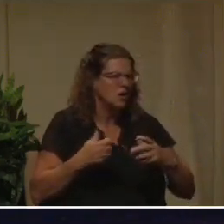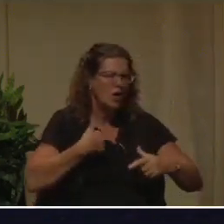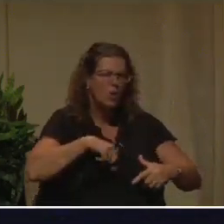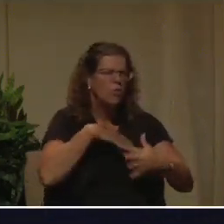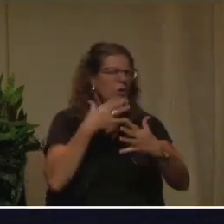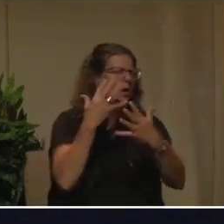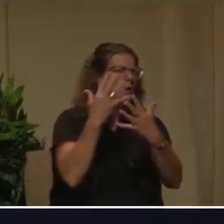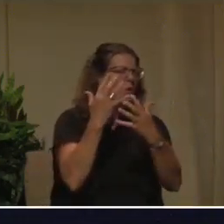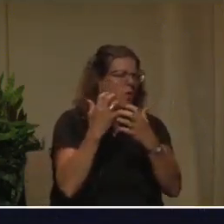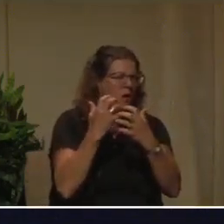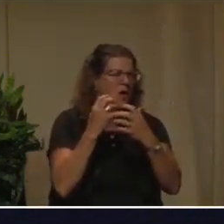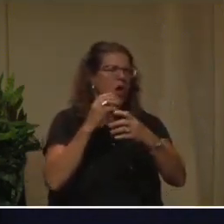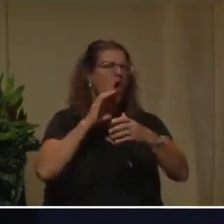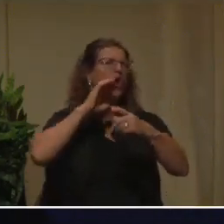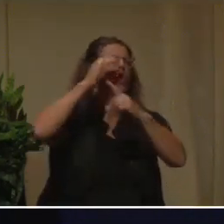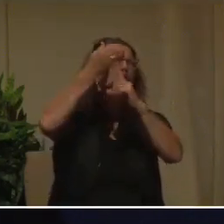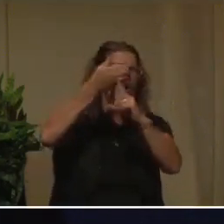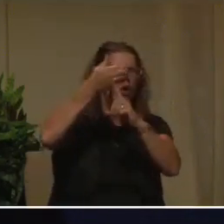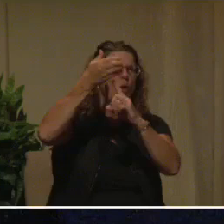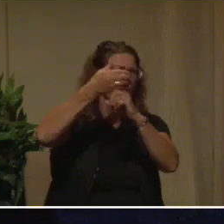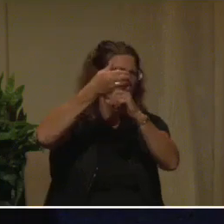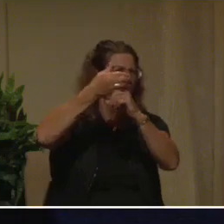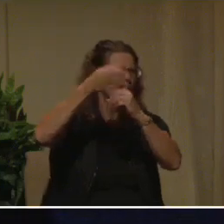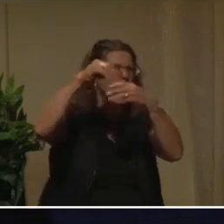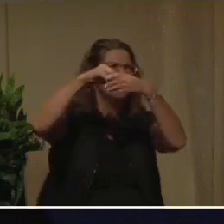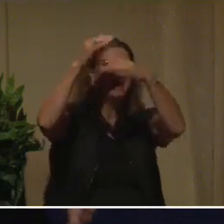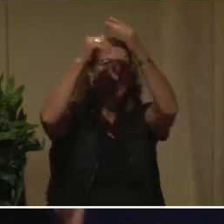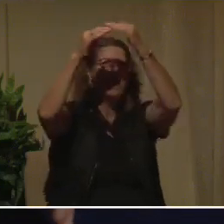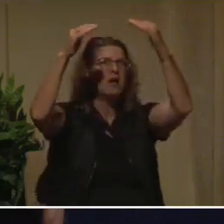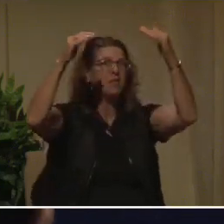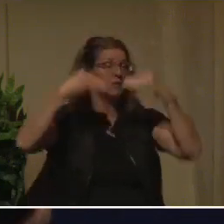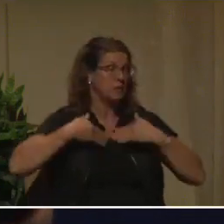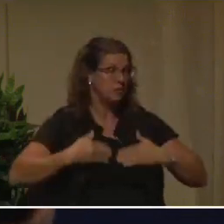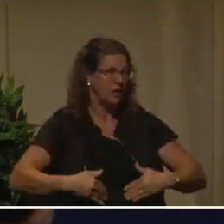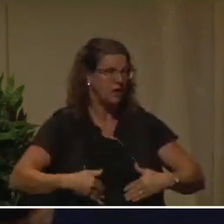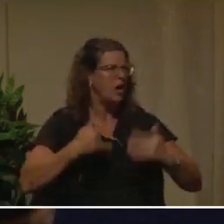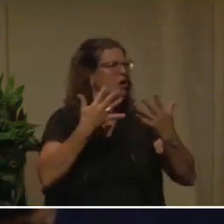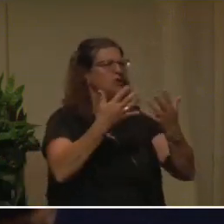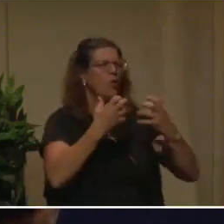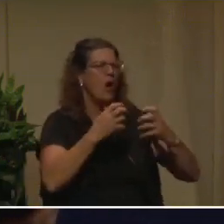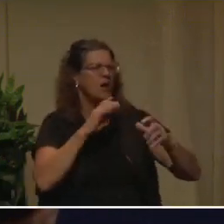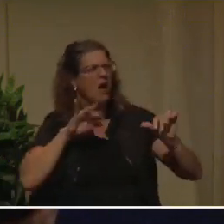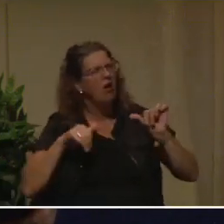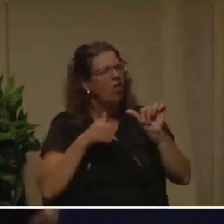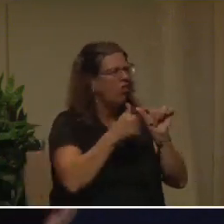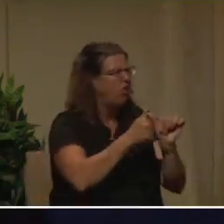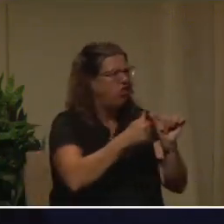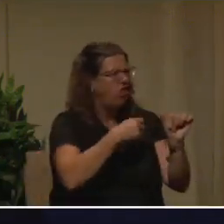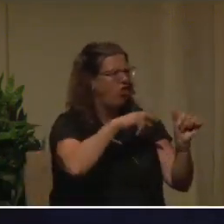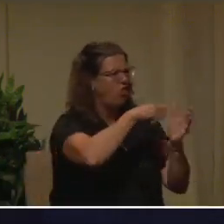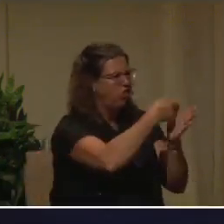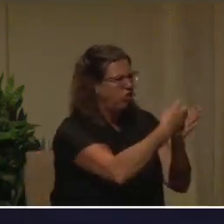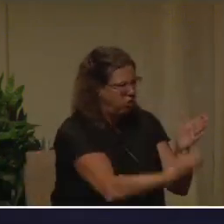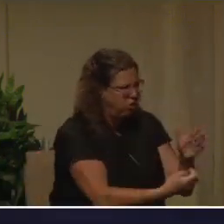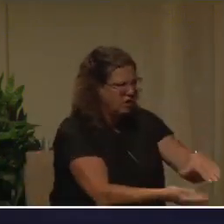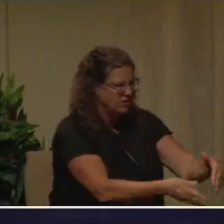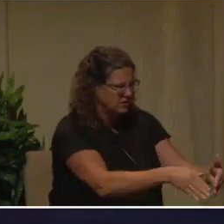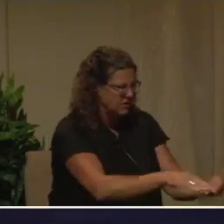to be clothed, not subject to death. He says in 2 Corinthians